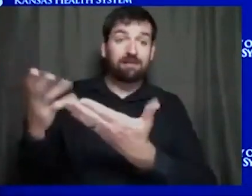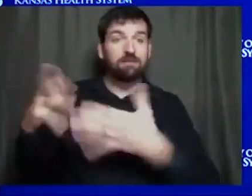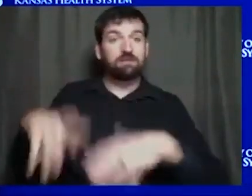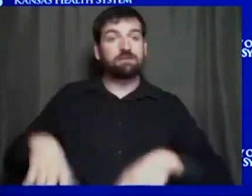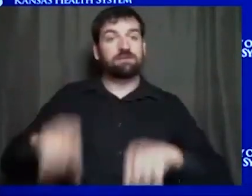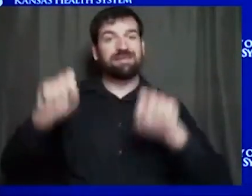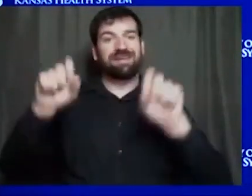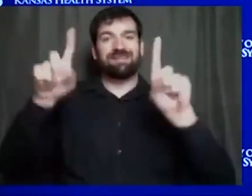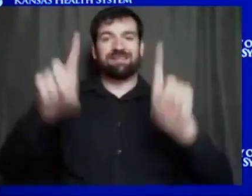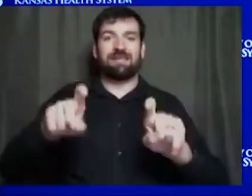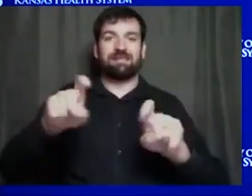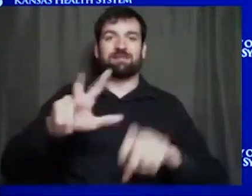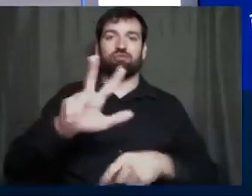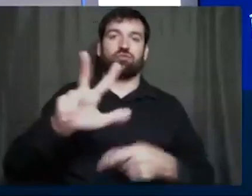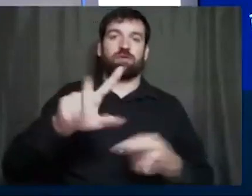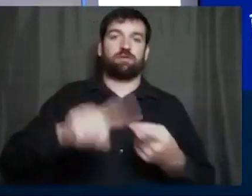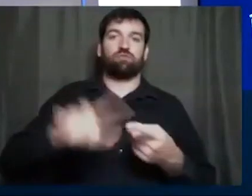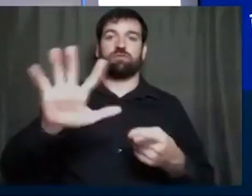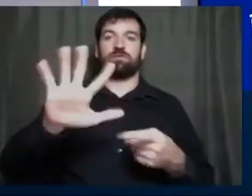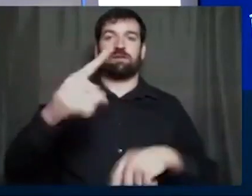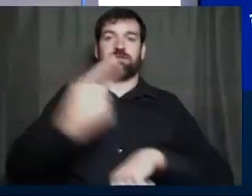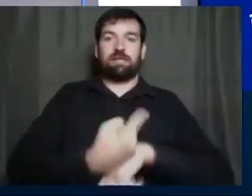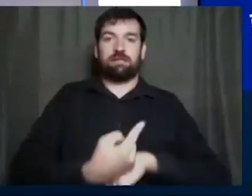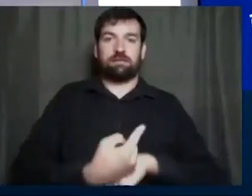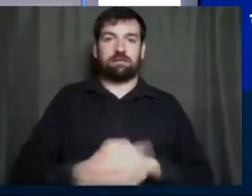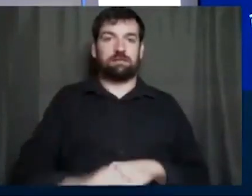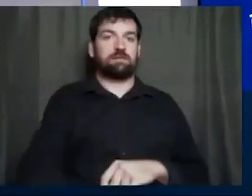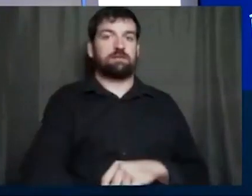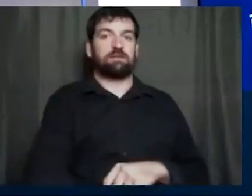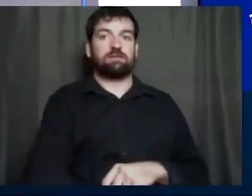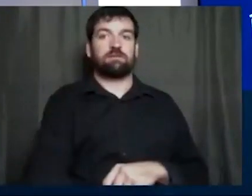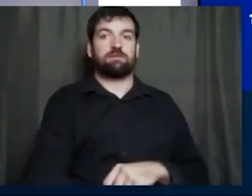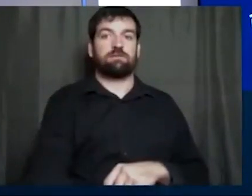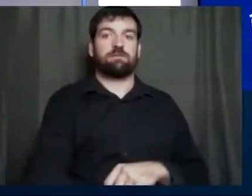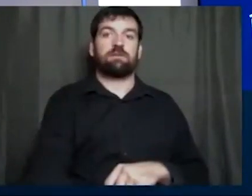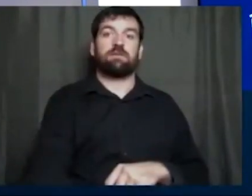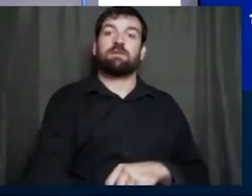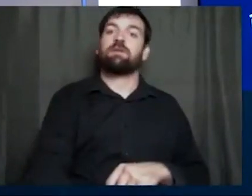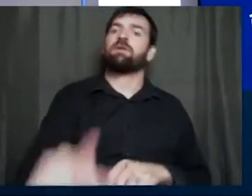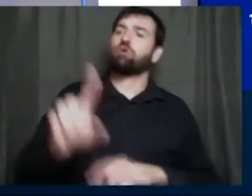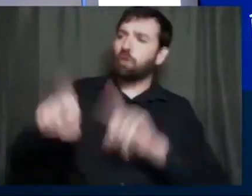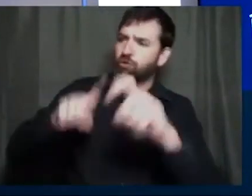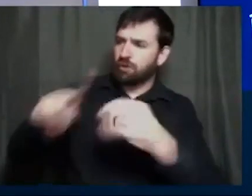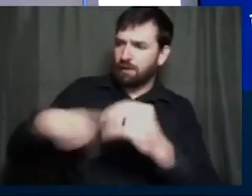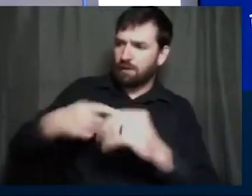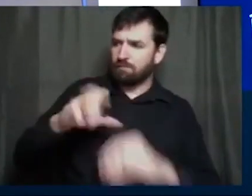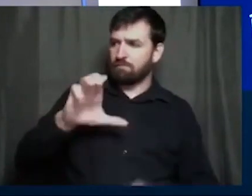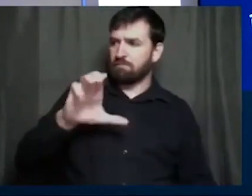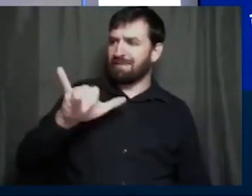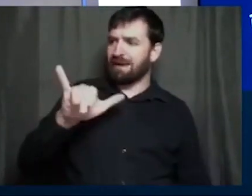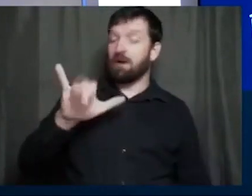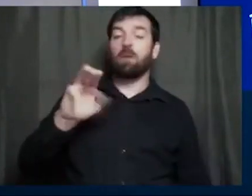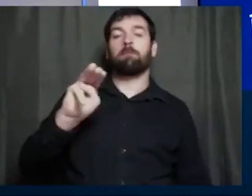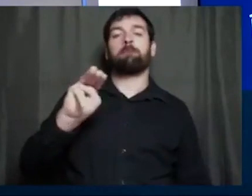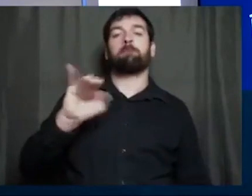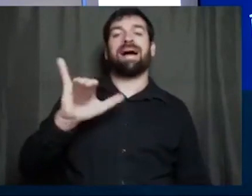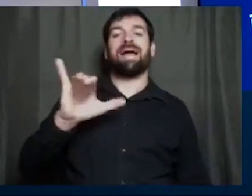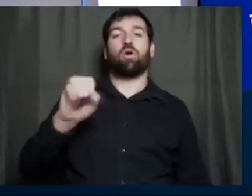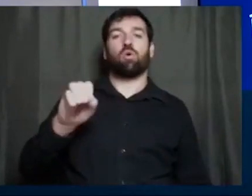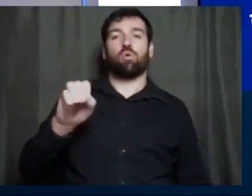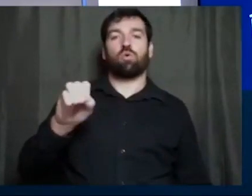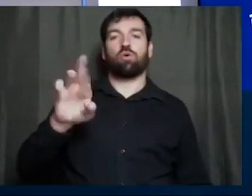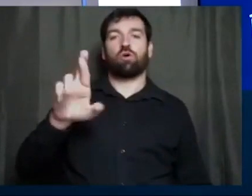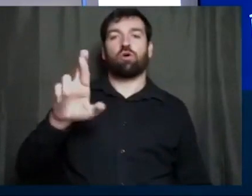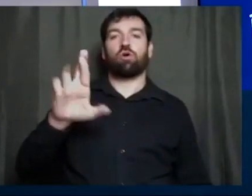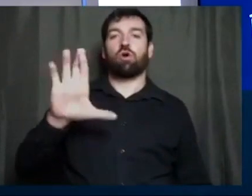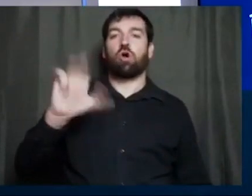after that exposure, though. Question about myocarditis. Did I say that right? It's Monday, Close. and I have not had enough coffee. Okay, Cindy wants